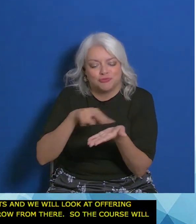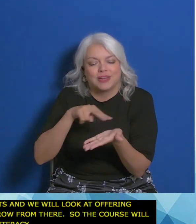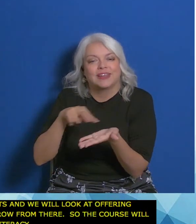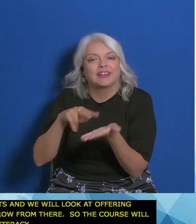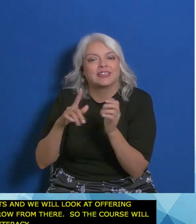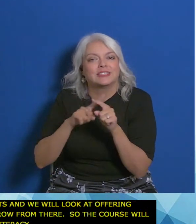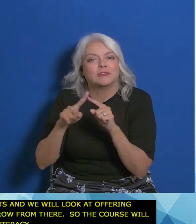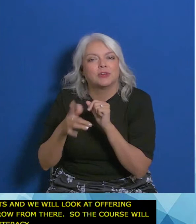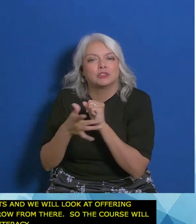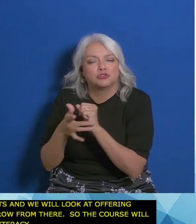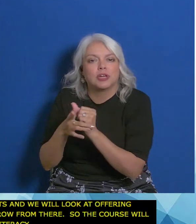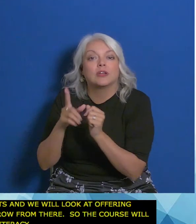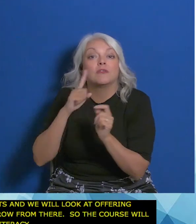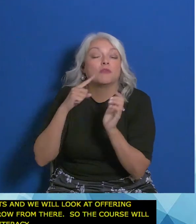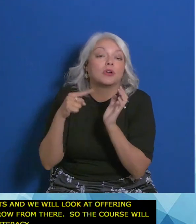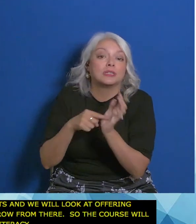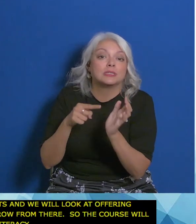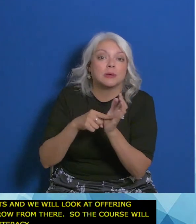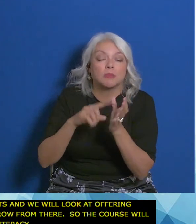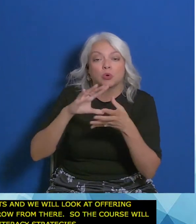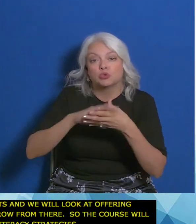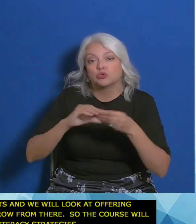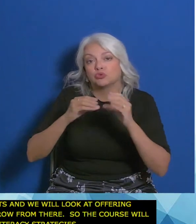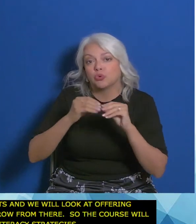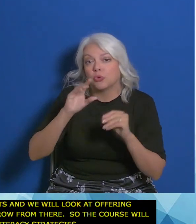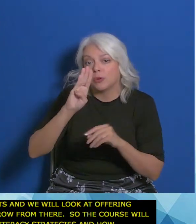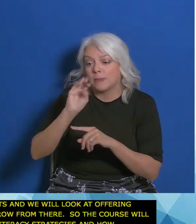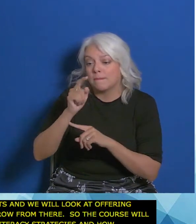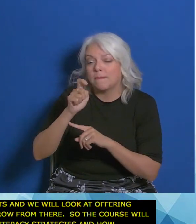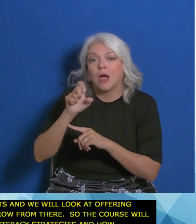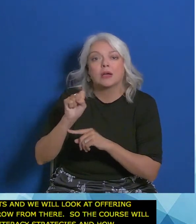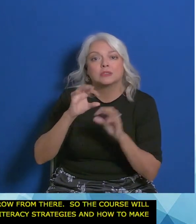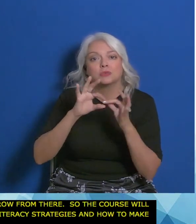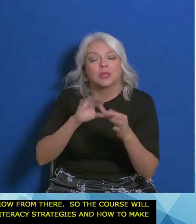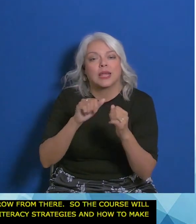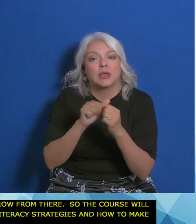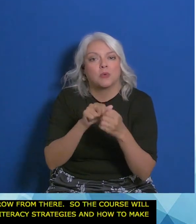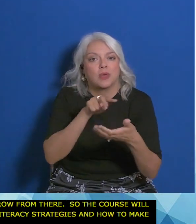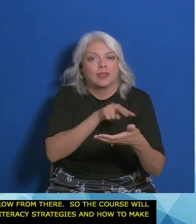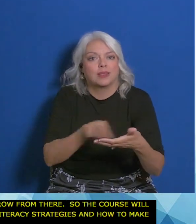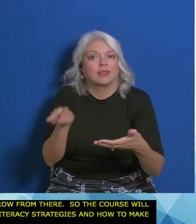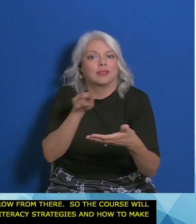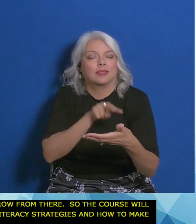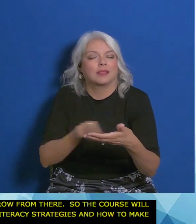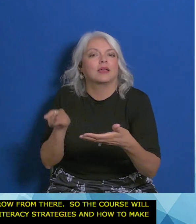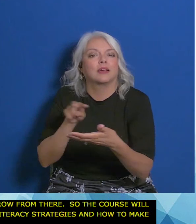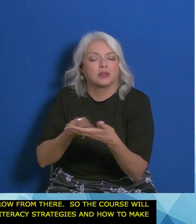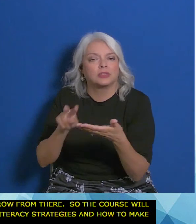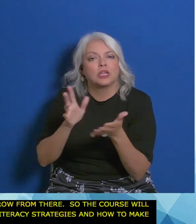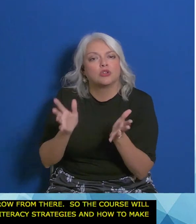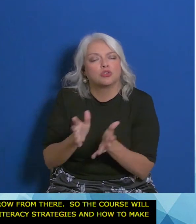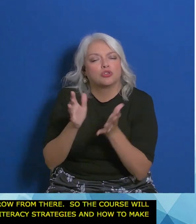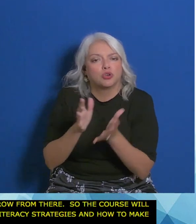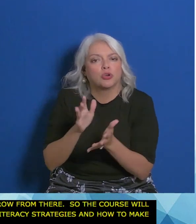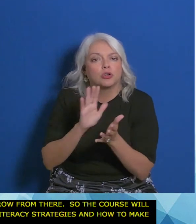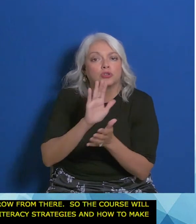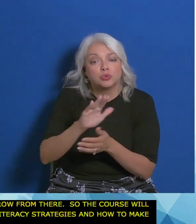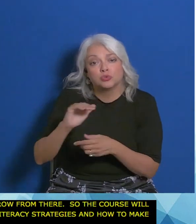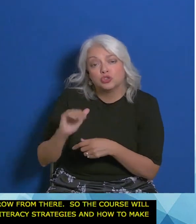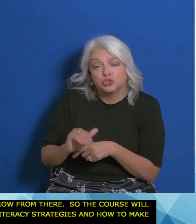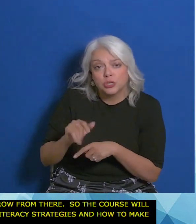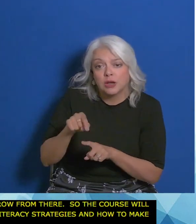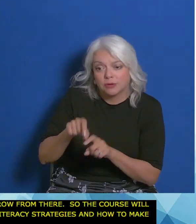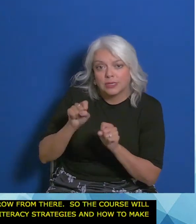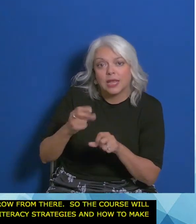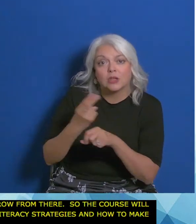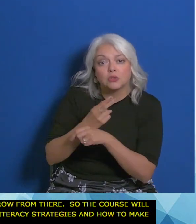how to make, for example, story boxes to go along with literature, how to encourage your child to